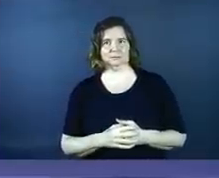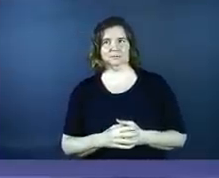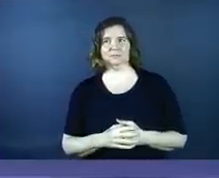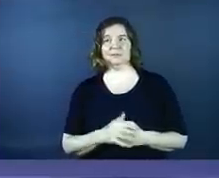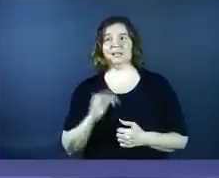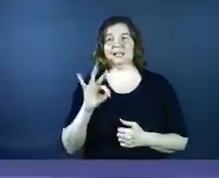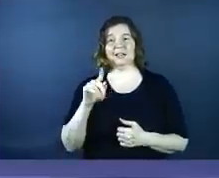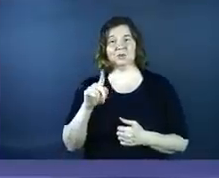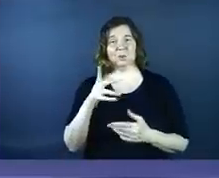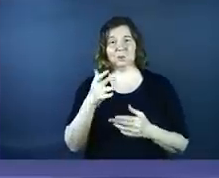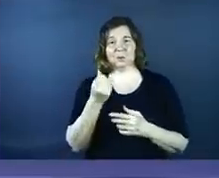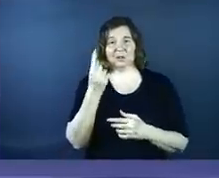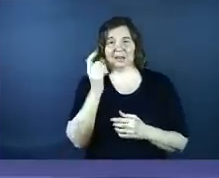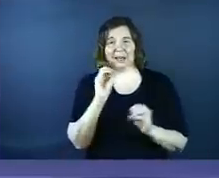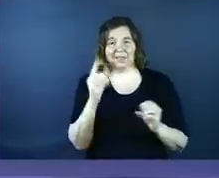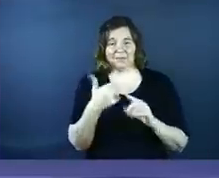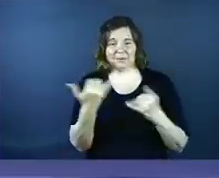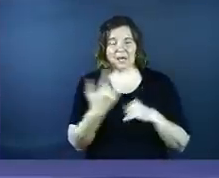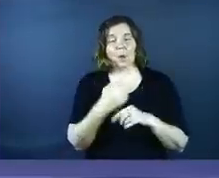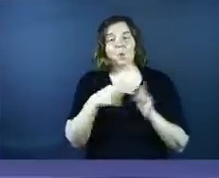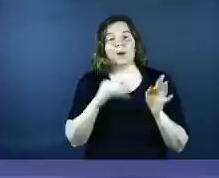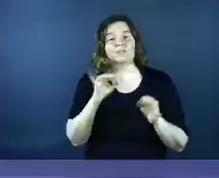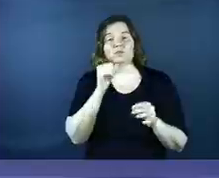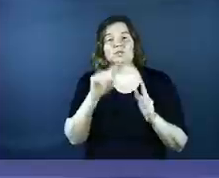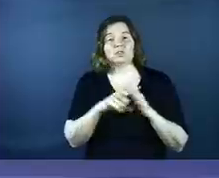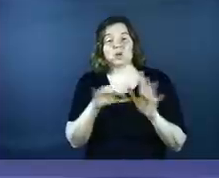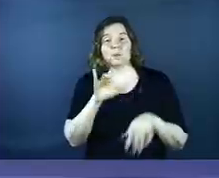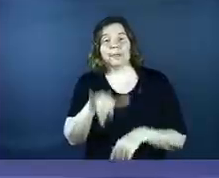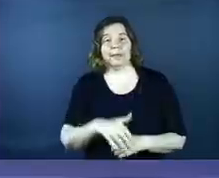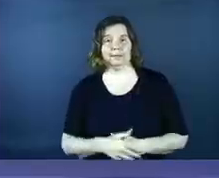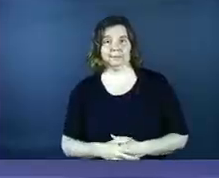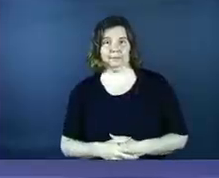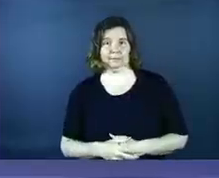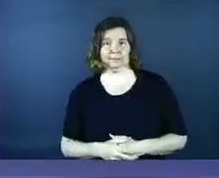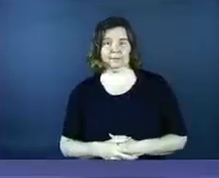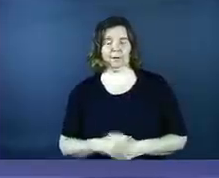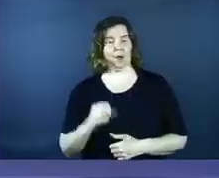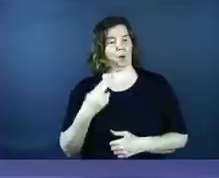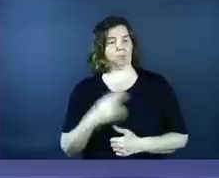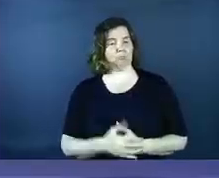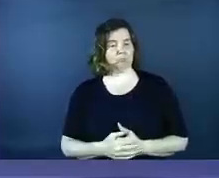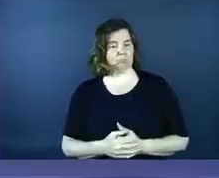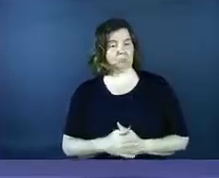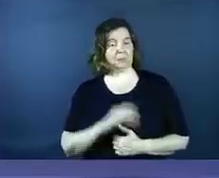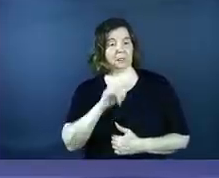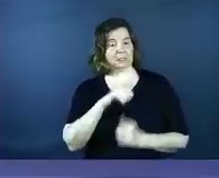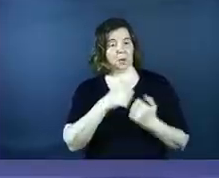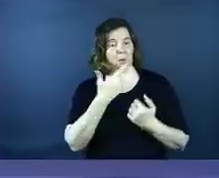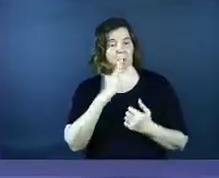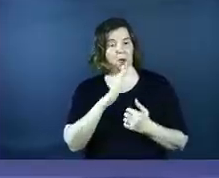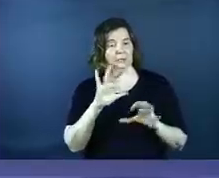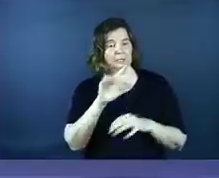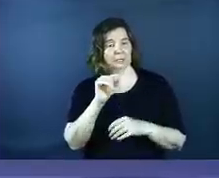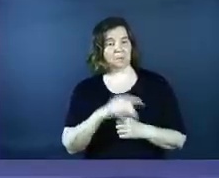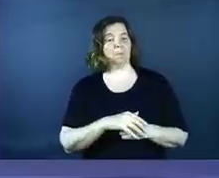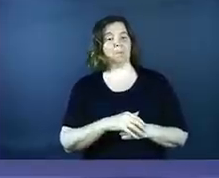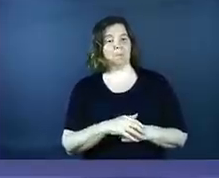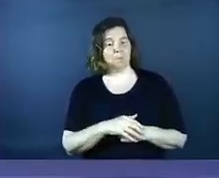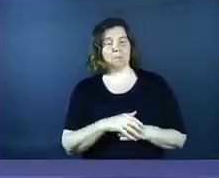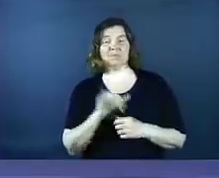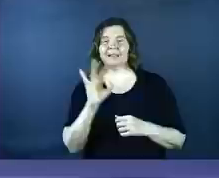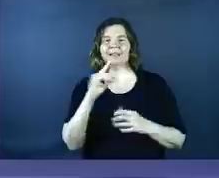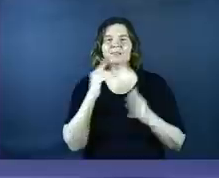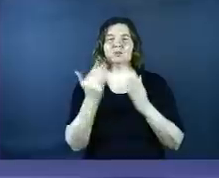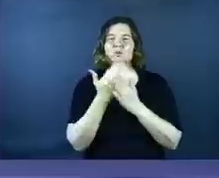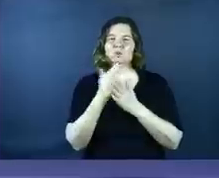Like, if you get nothing else from today's message, what if you just started doing that? Oh, that's how God did it, right? Like, if there's